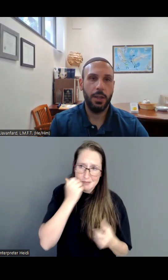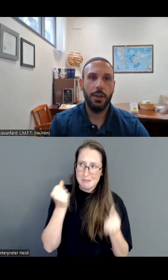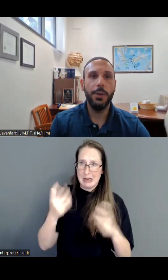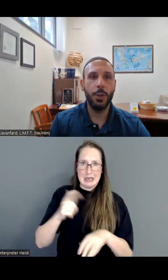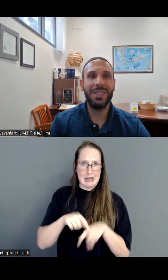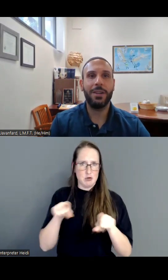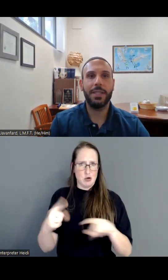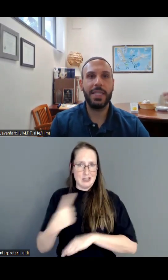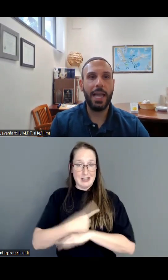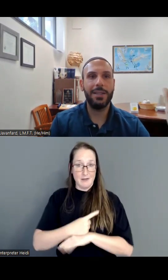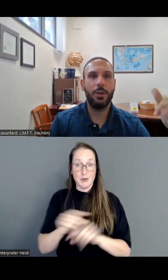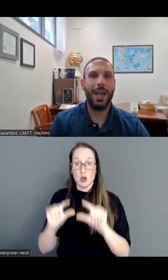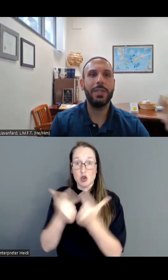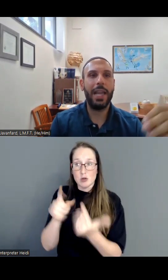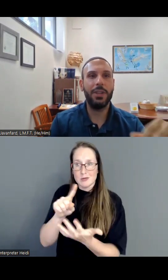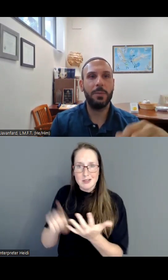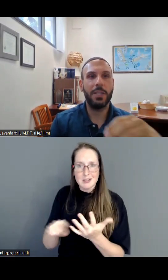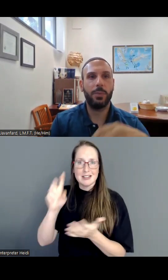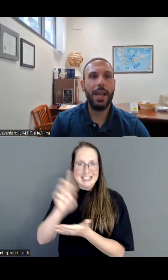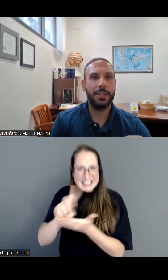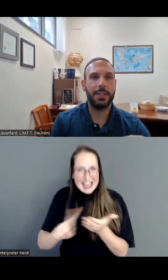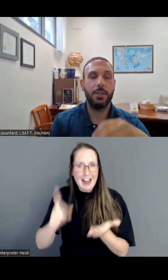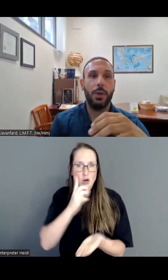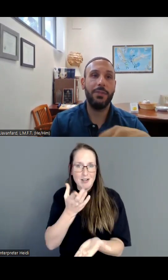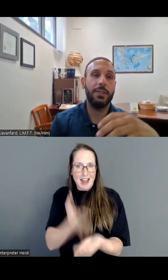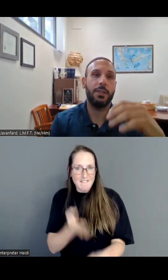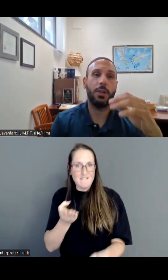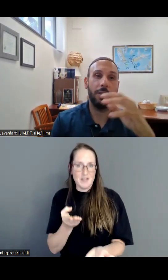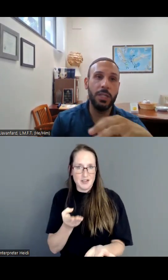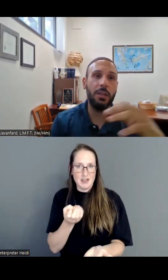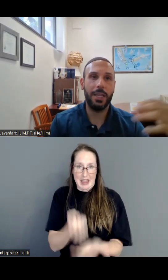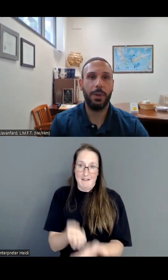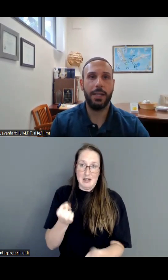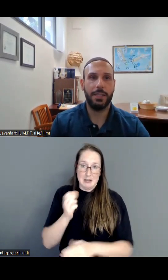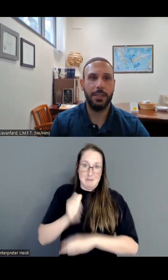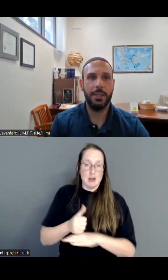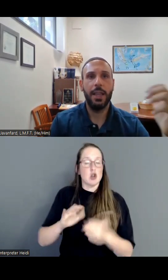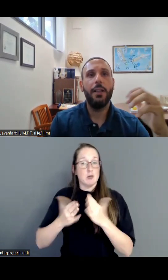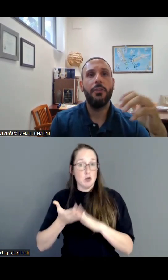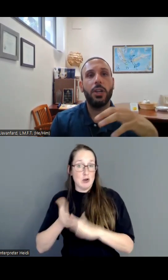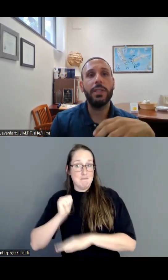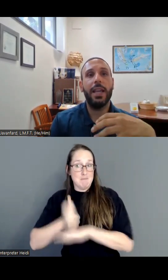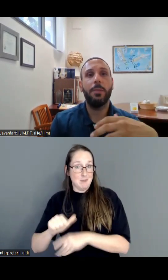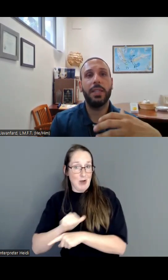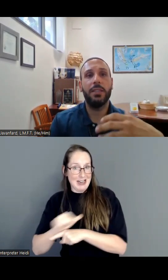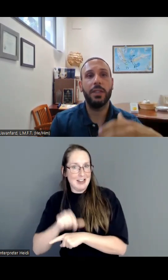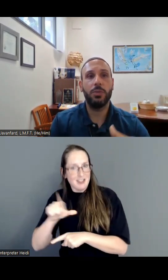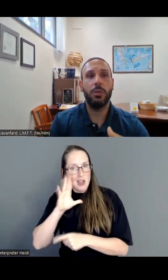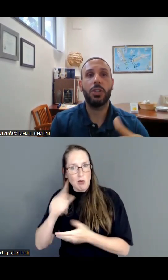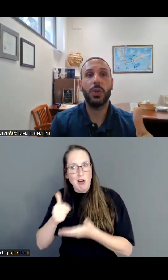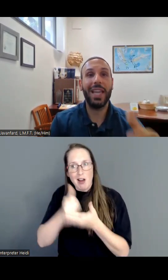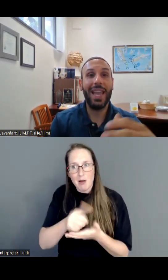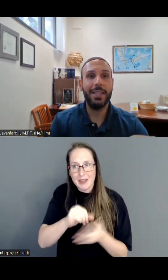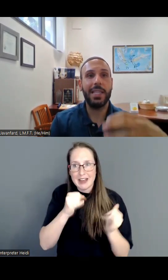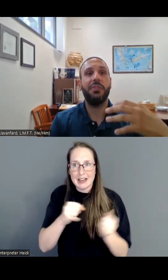day. Groups that are designed around evidence-based practices or evidence or community-based practices that are going to help the